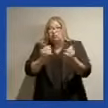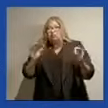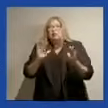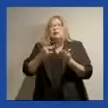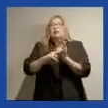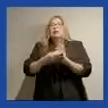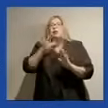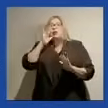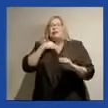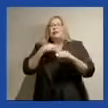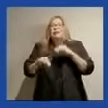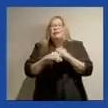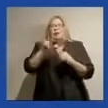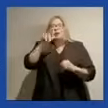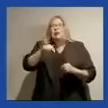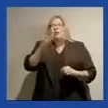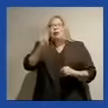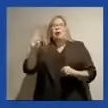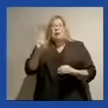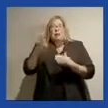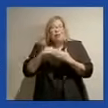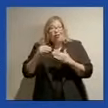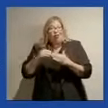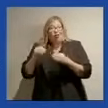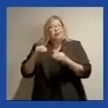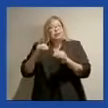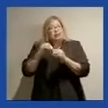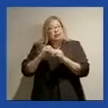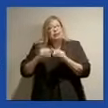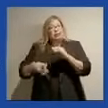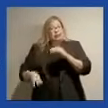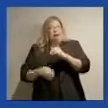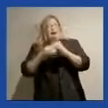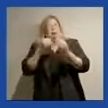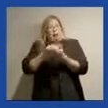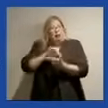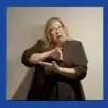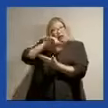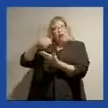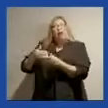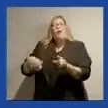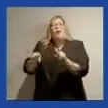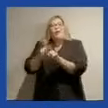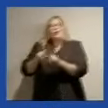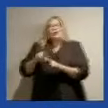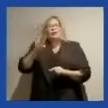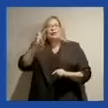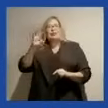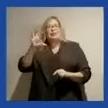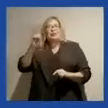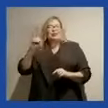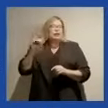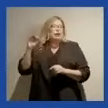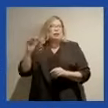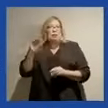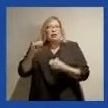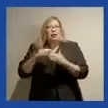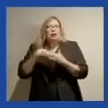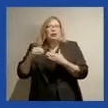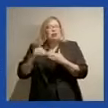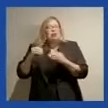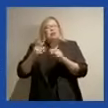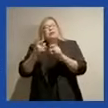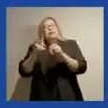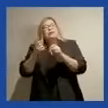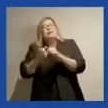$3.4 billion in surplus, a $650 million surplus in budget year plus one. So